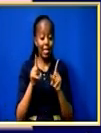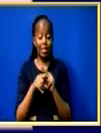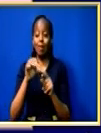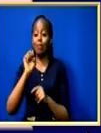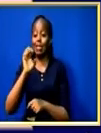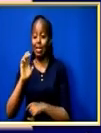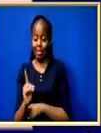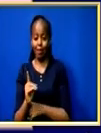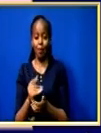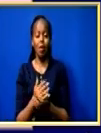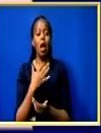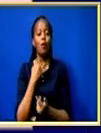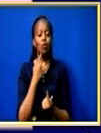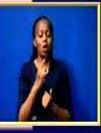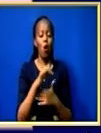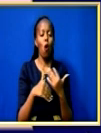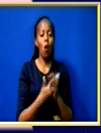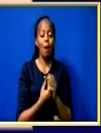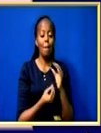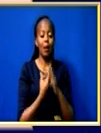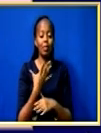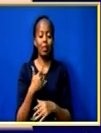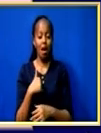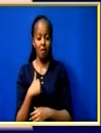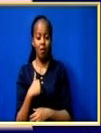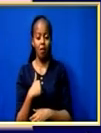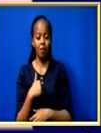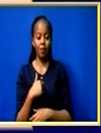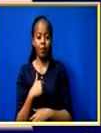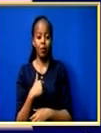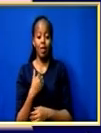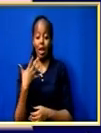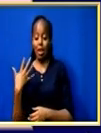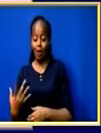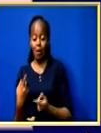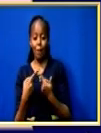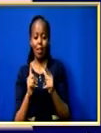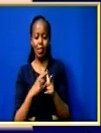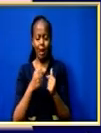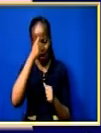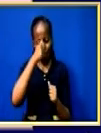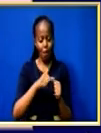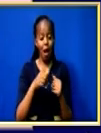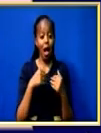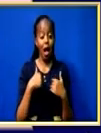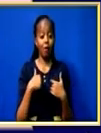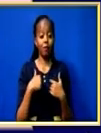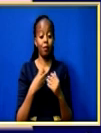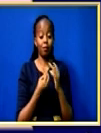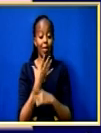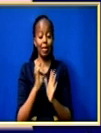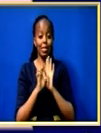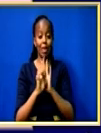in the seed. I almost said all plants have leaves, but then I remembered the actual plants